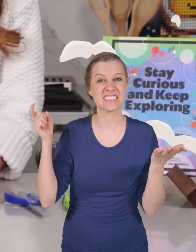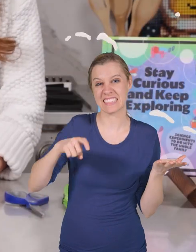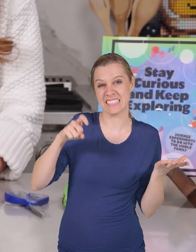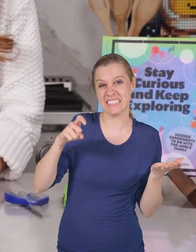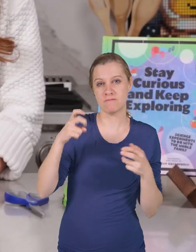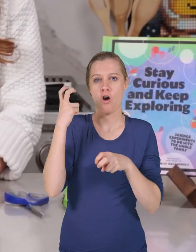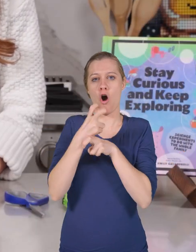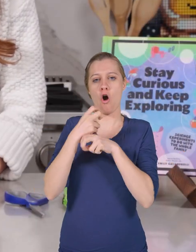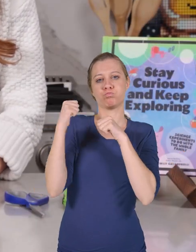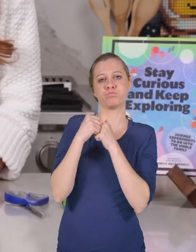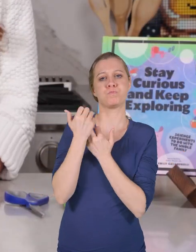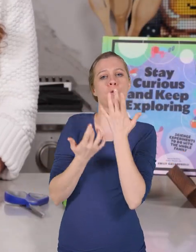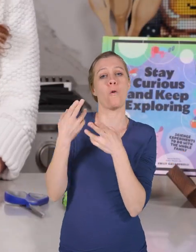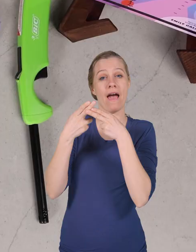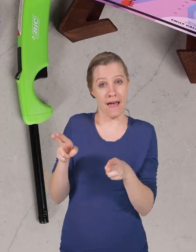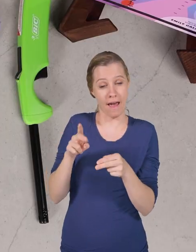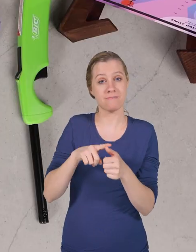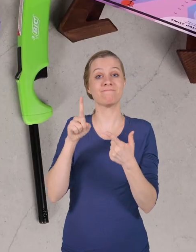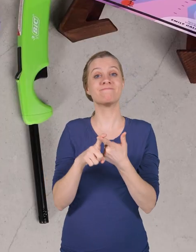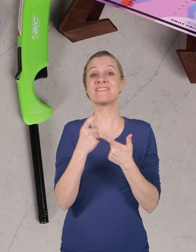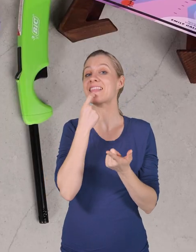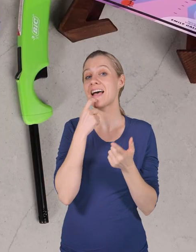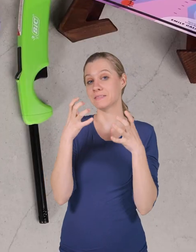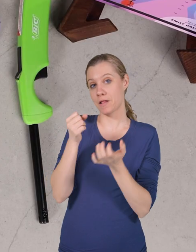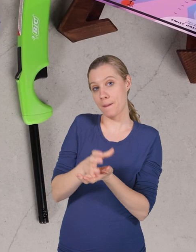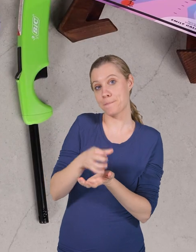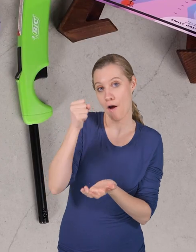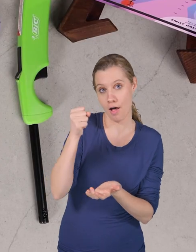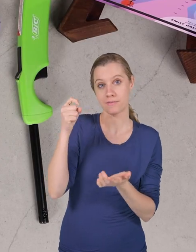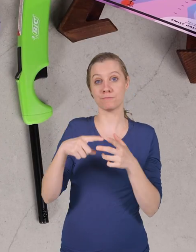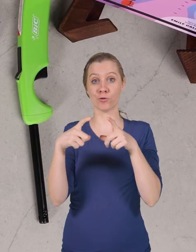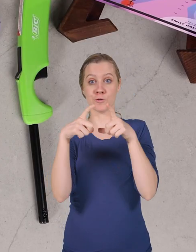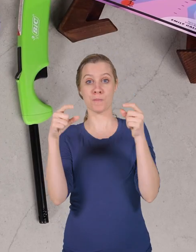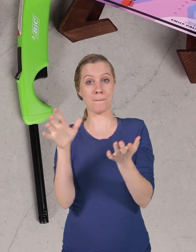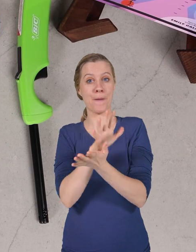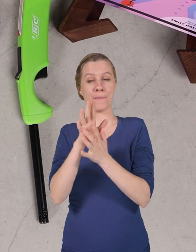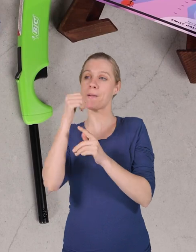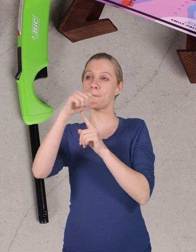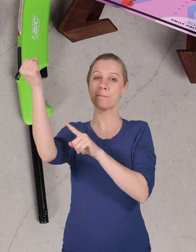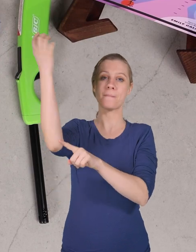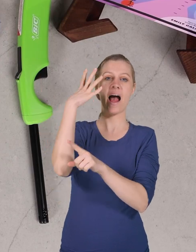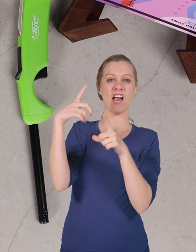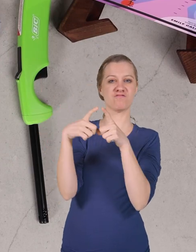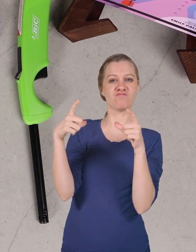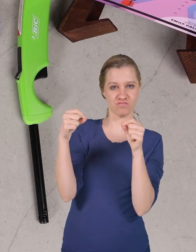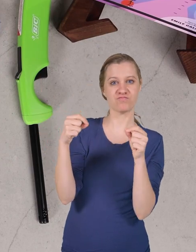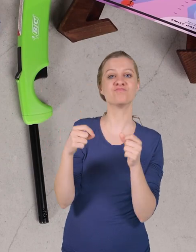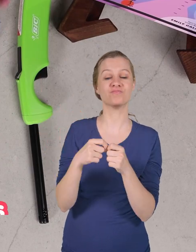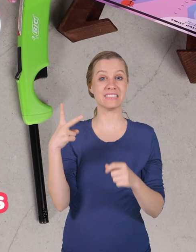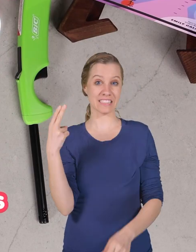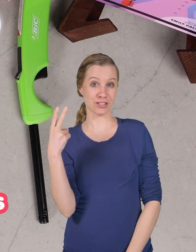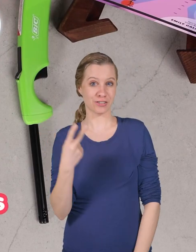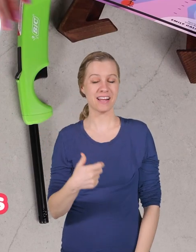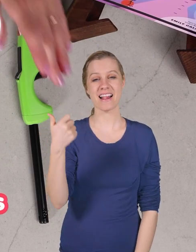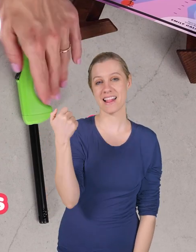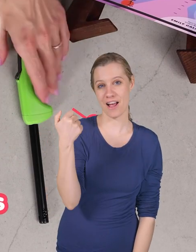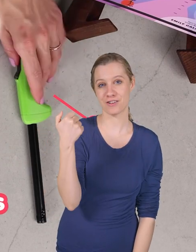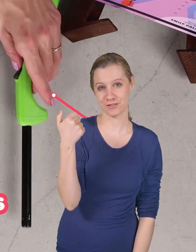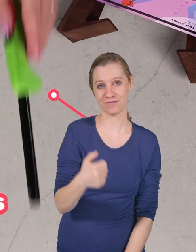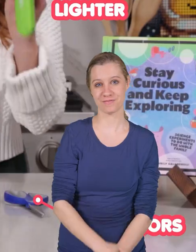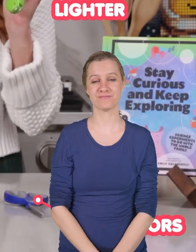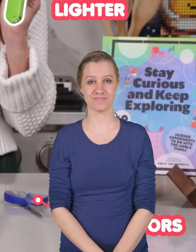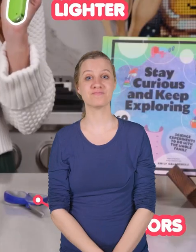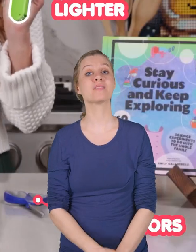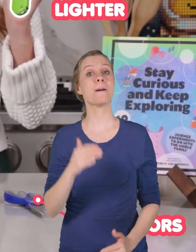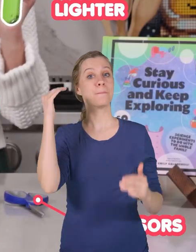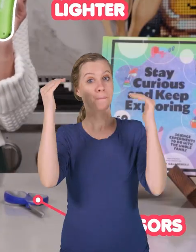For this one, you need some hard-boiled eggs, a glass milk bottle, some coupon paper from the mail, scissors,